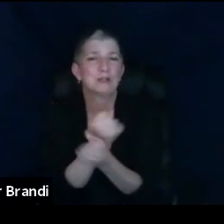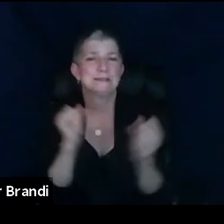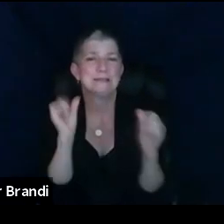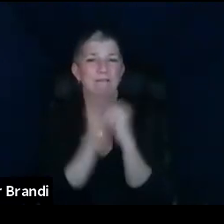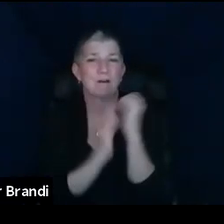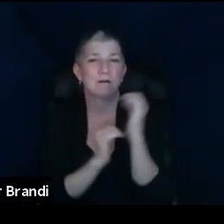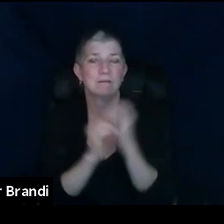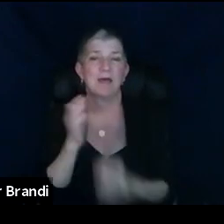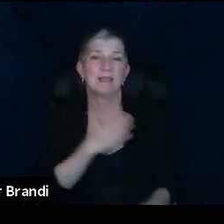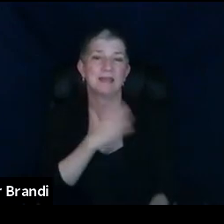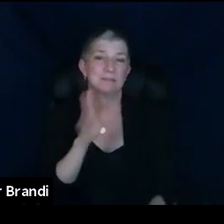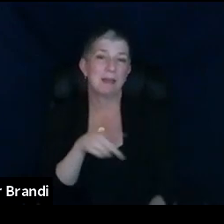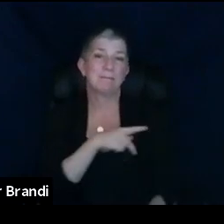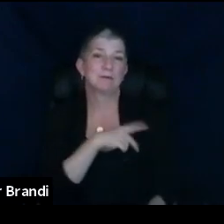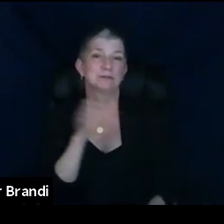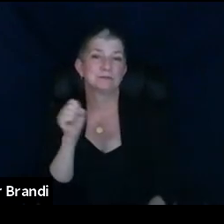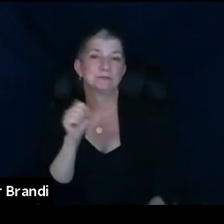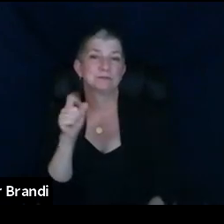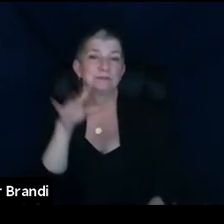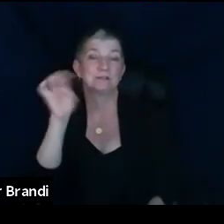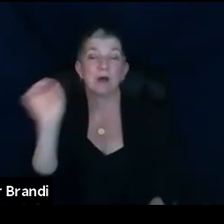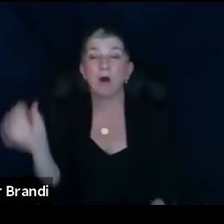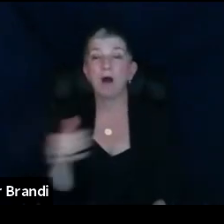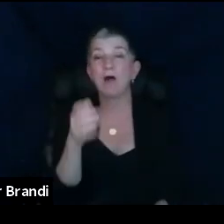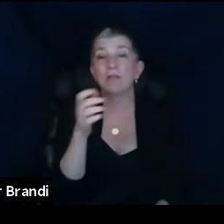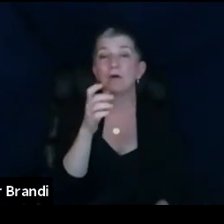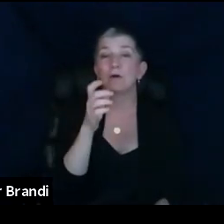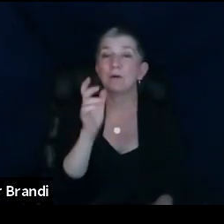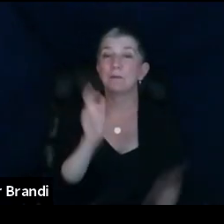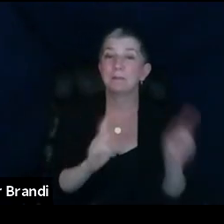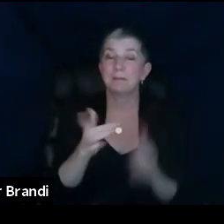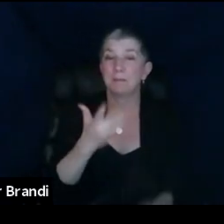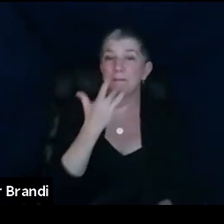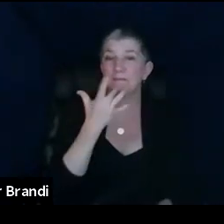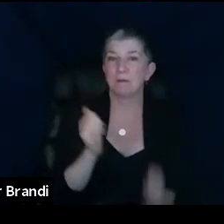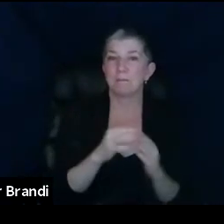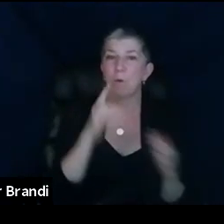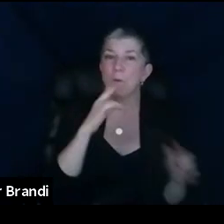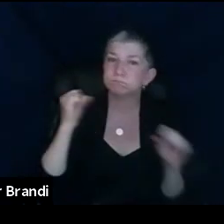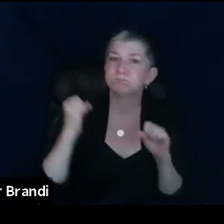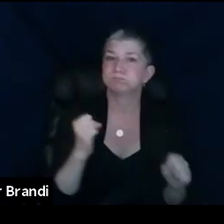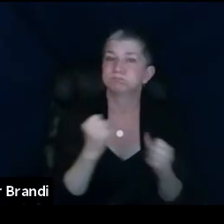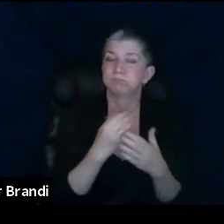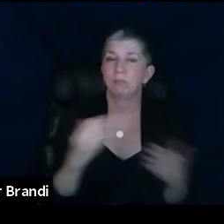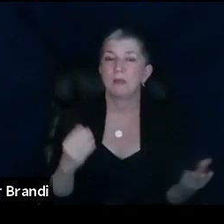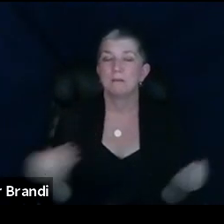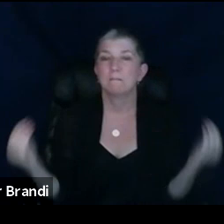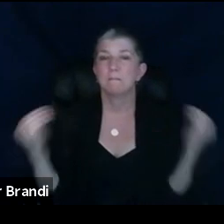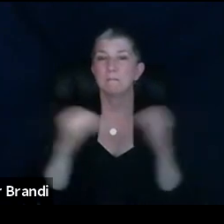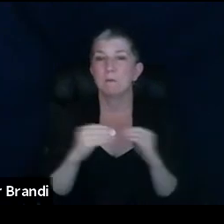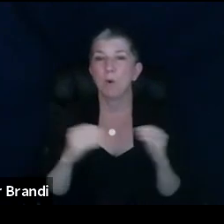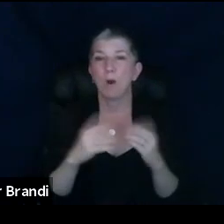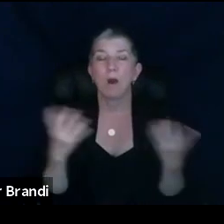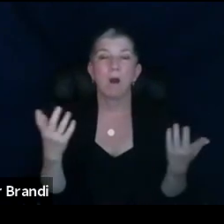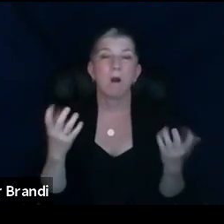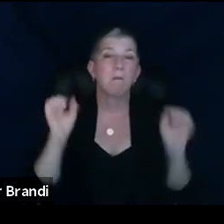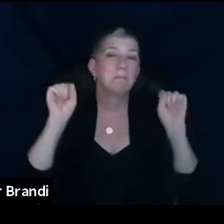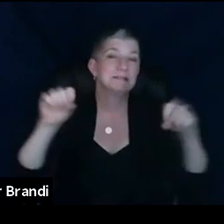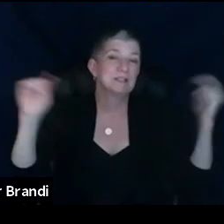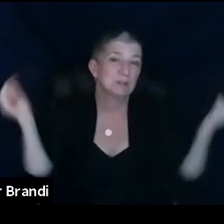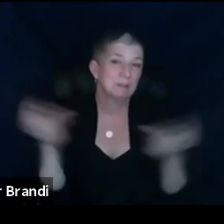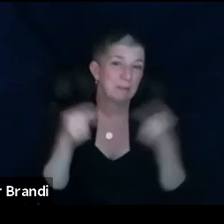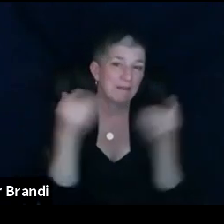personal style of rope. There are people who prefer to do a lot more strenuous things, a lot more potentially painful